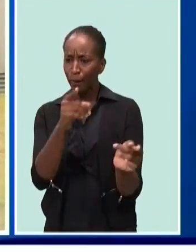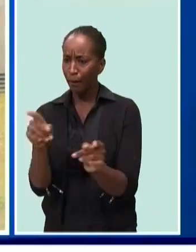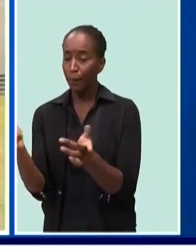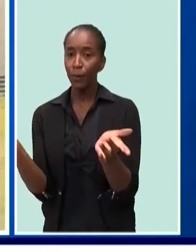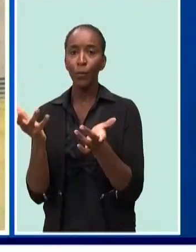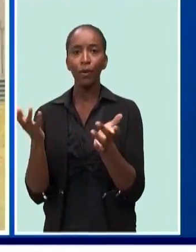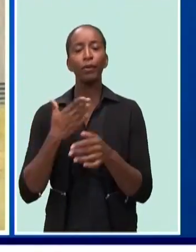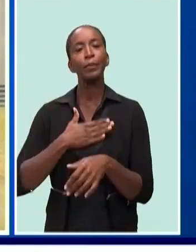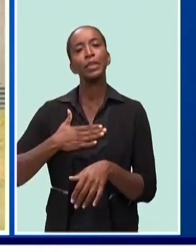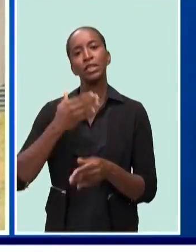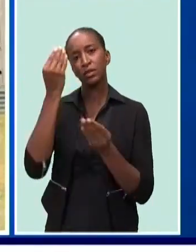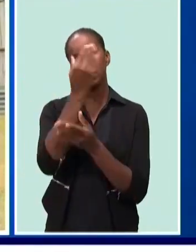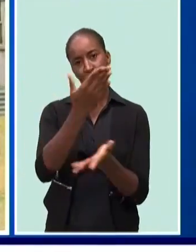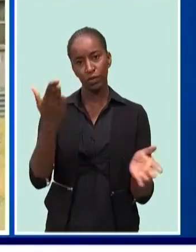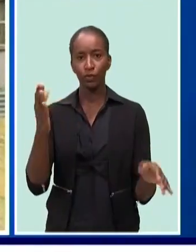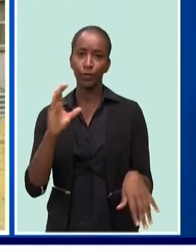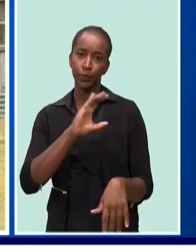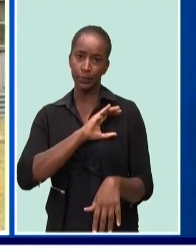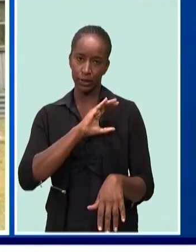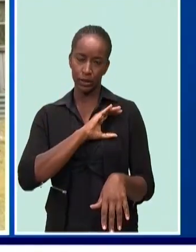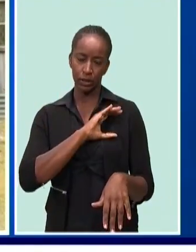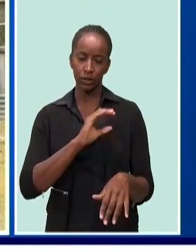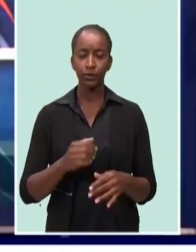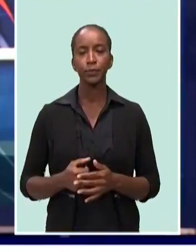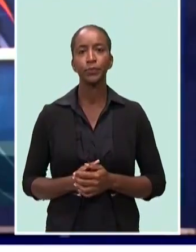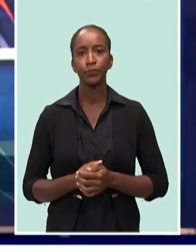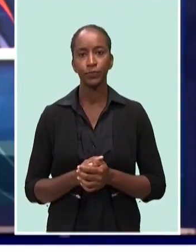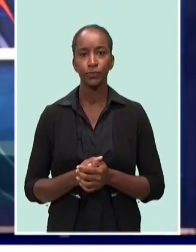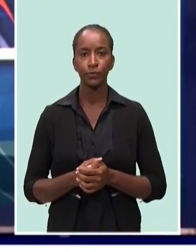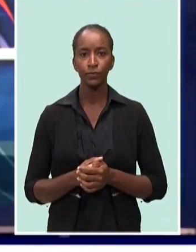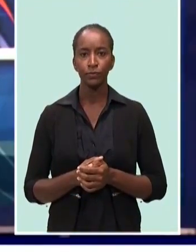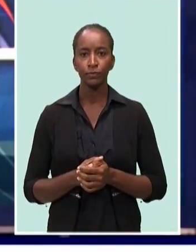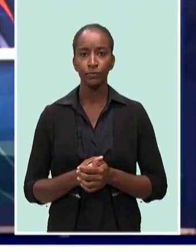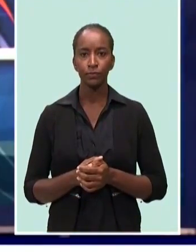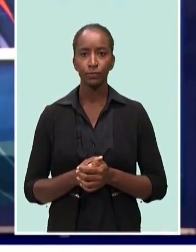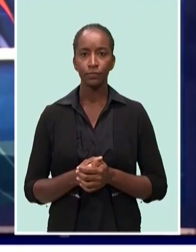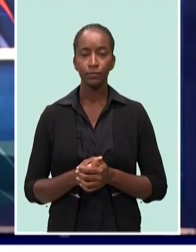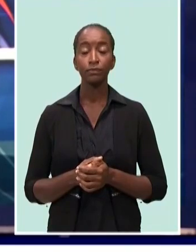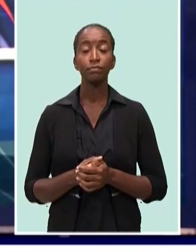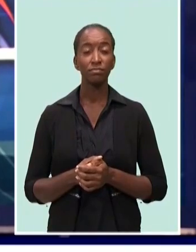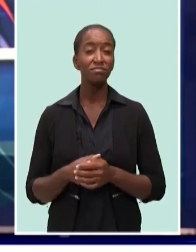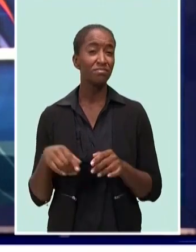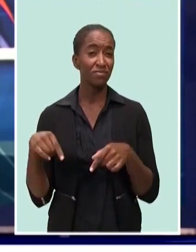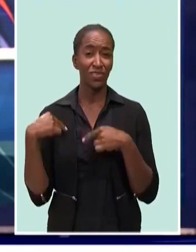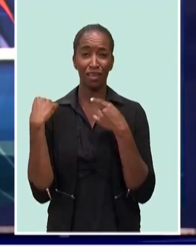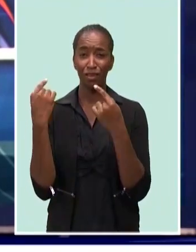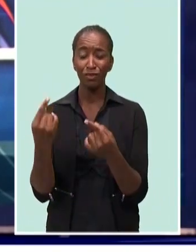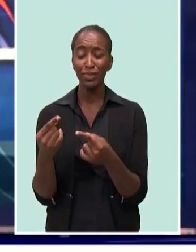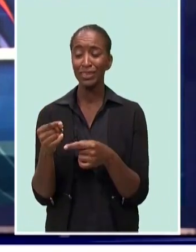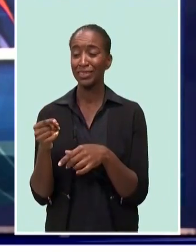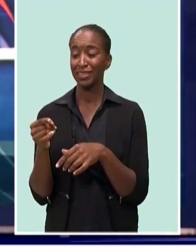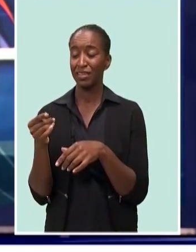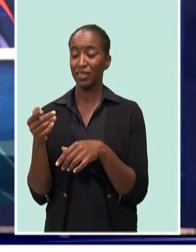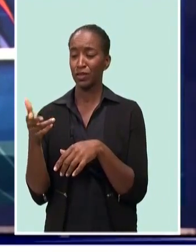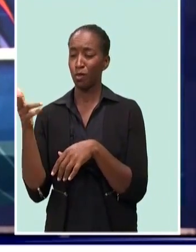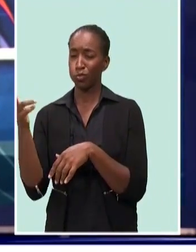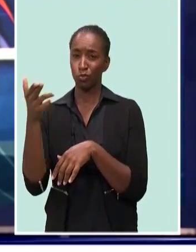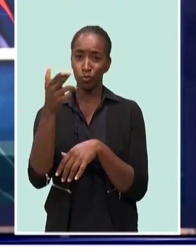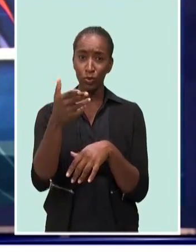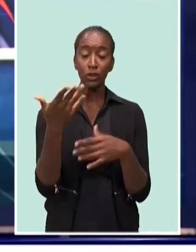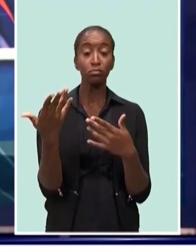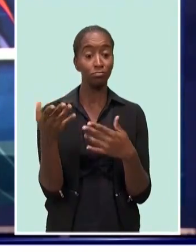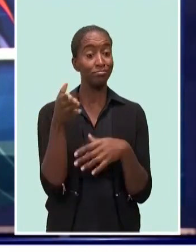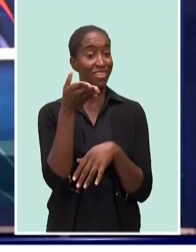1-800-8477. Rianne Phillips, CBC News. Now, shooting incidents of late, especially in Bridgetown, have put a damper